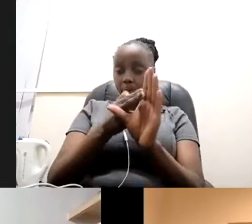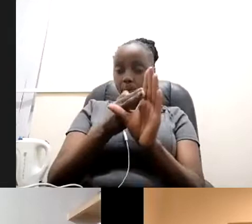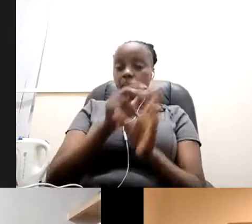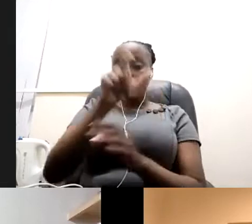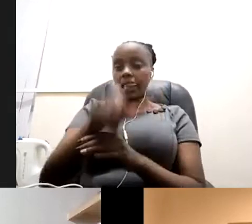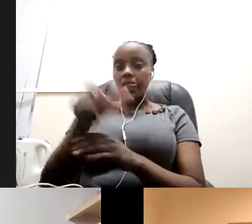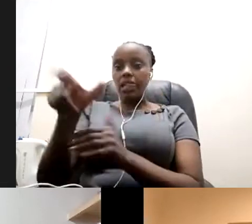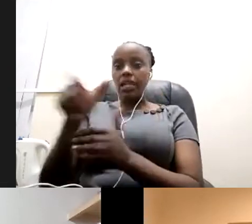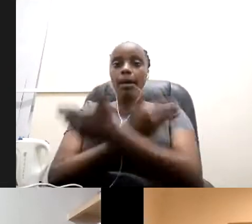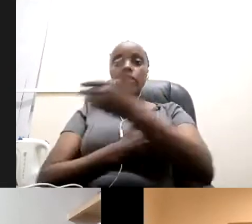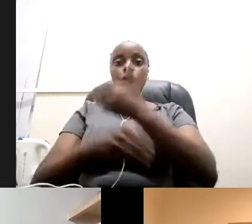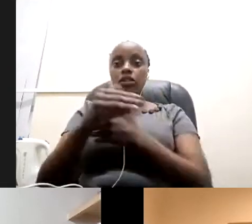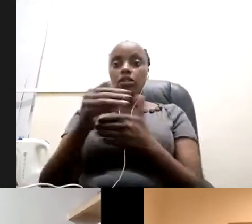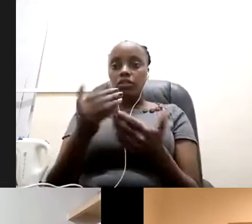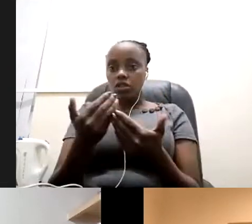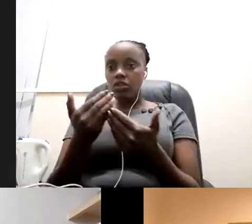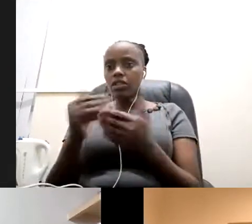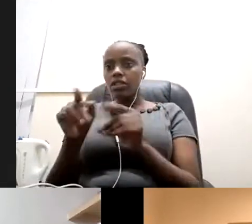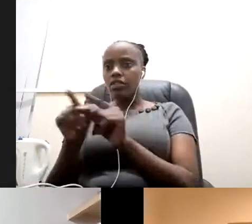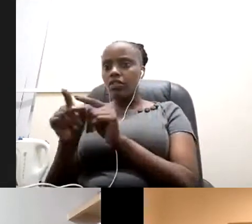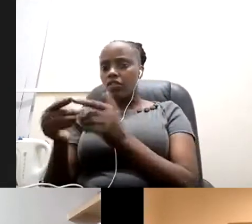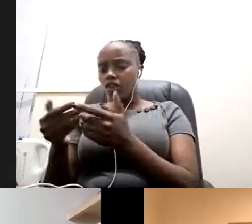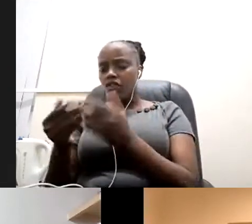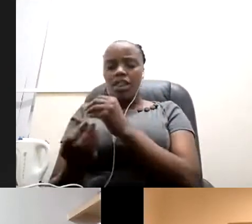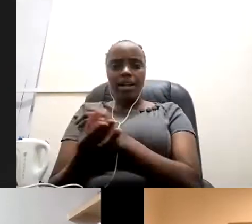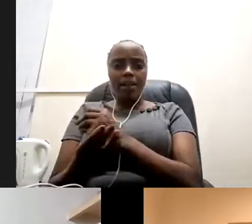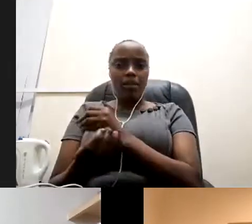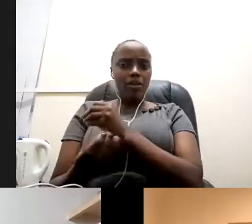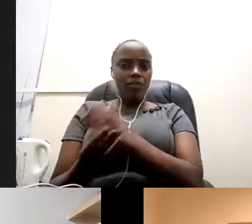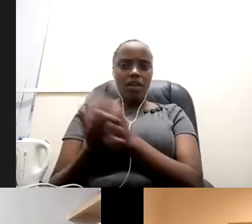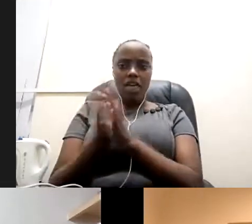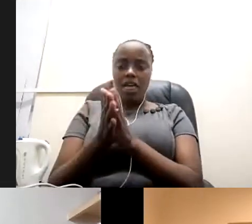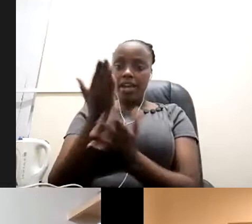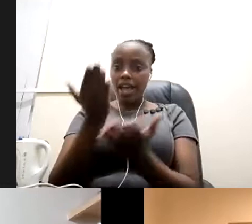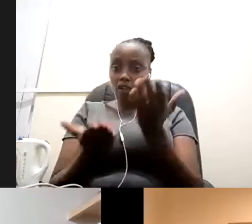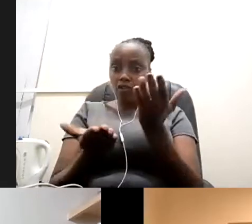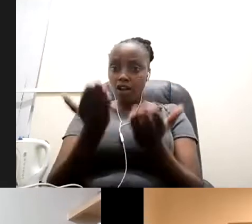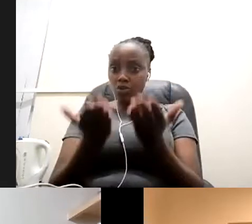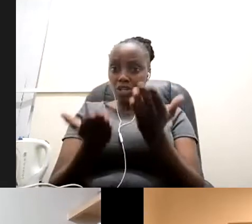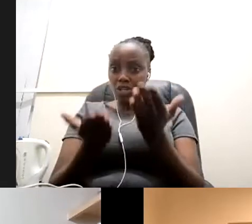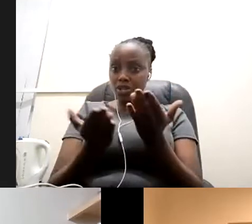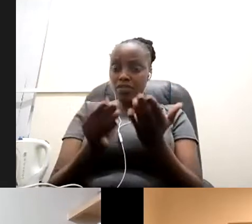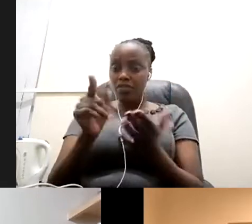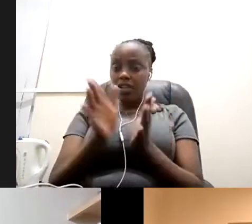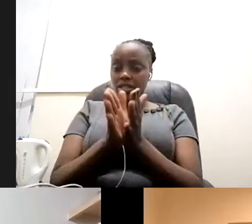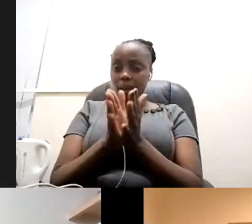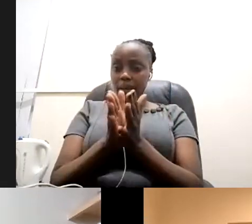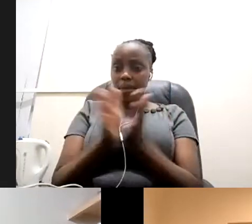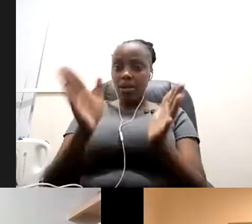disabilities in the planification, elaboration, and evaluation of these public